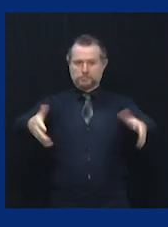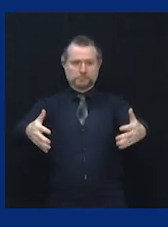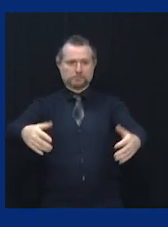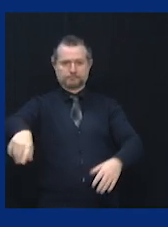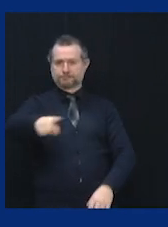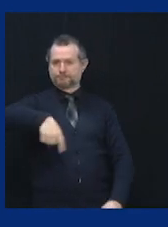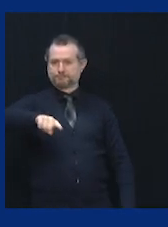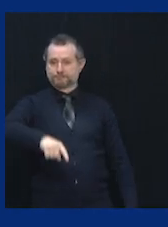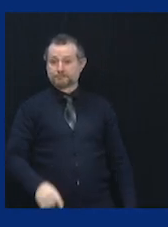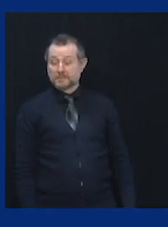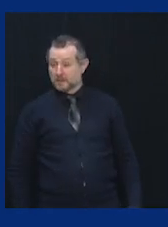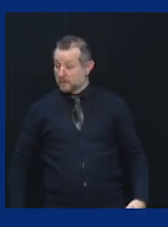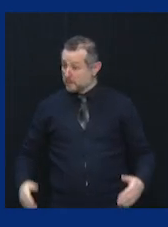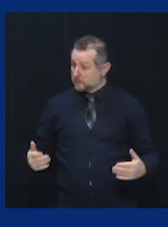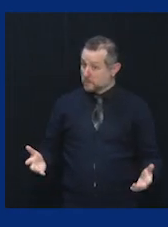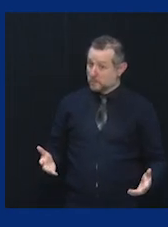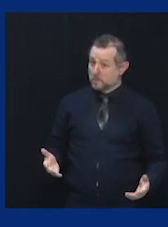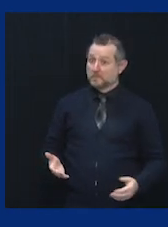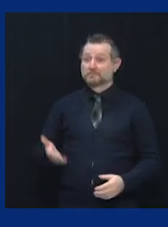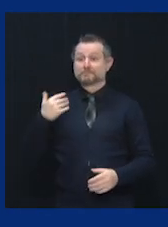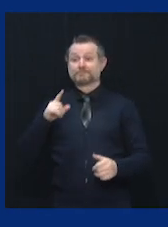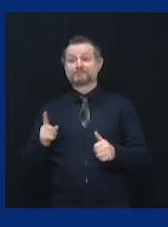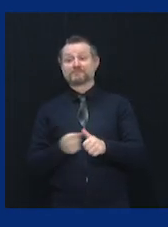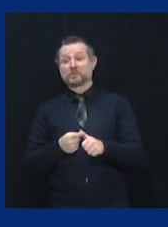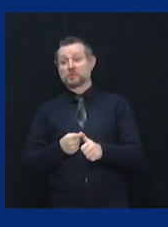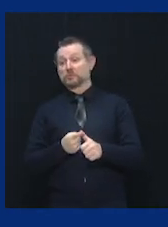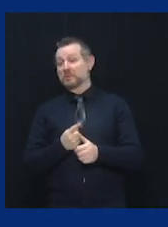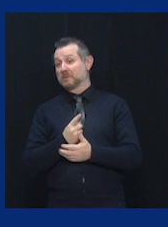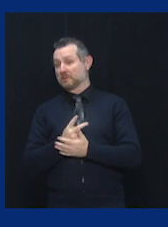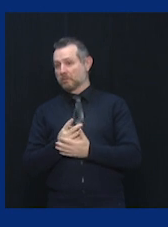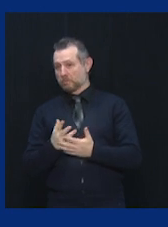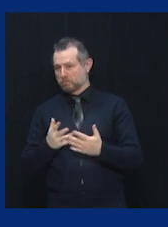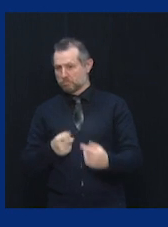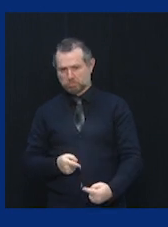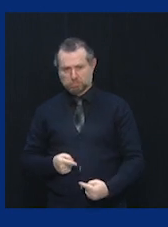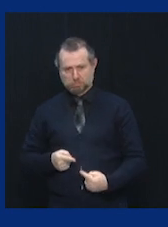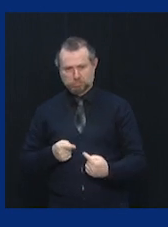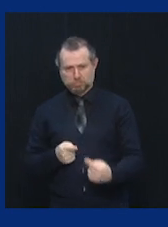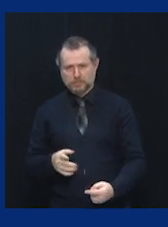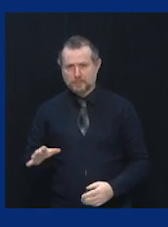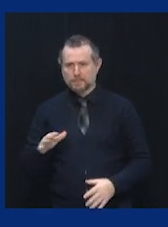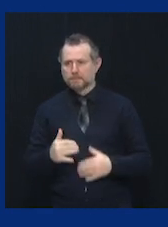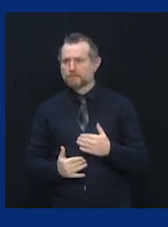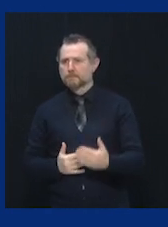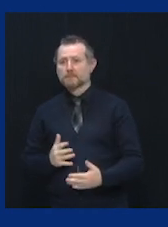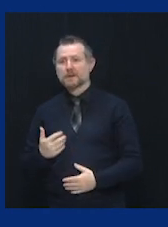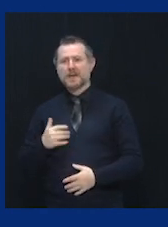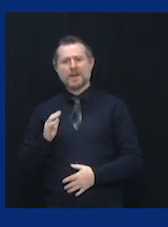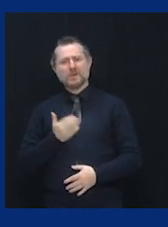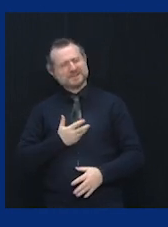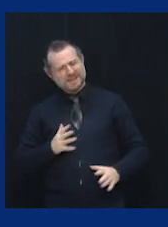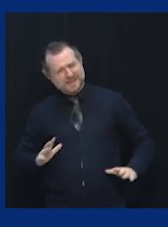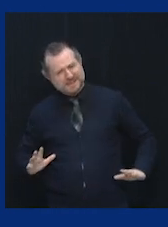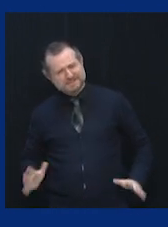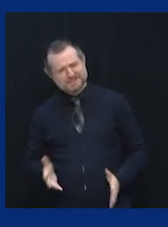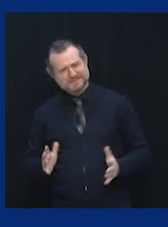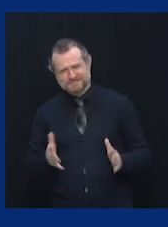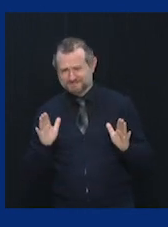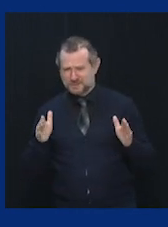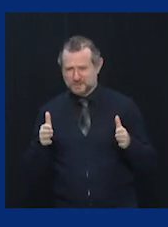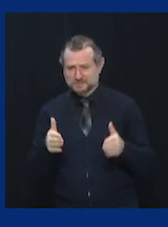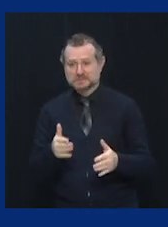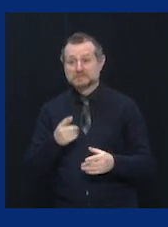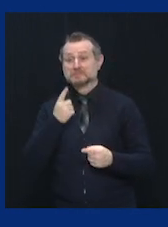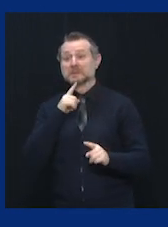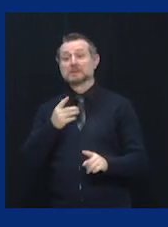It was initially a problem, but the focus has worked. We were at